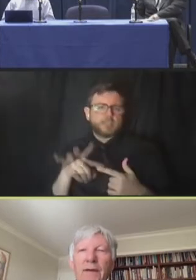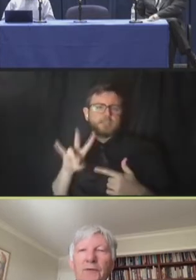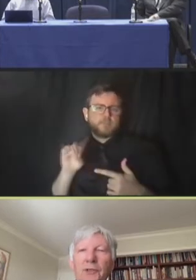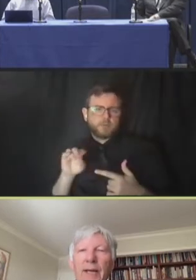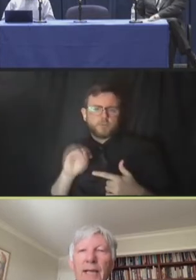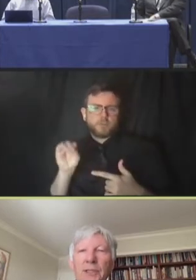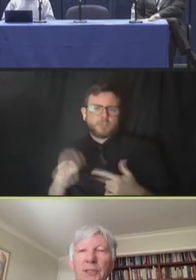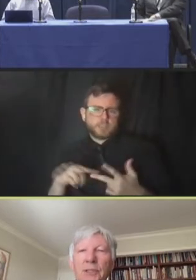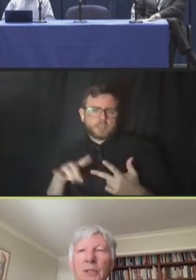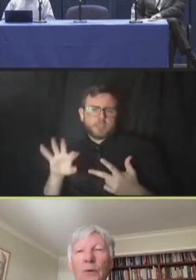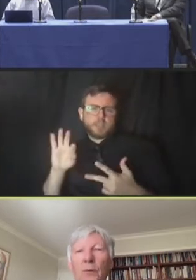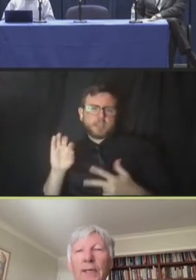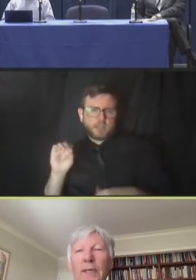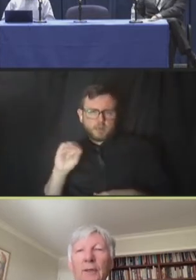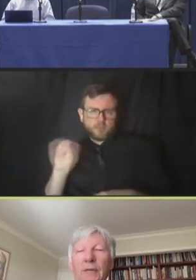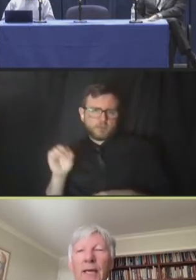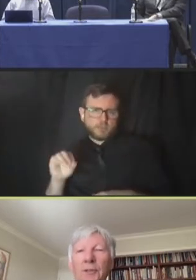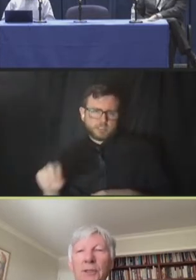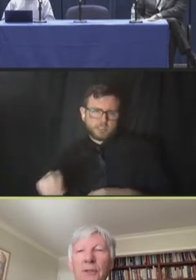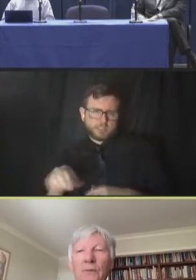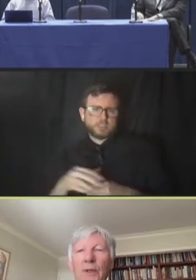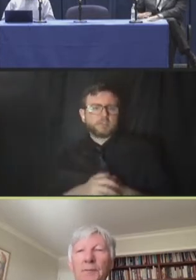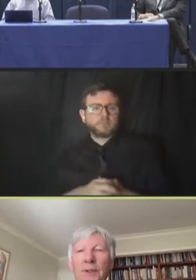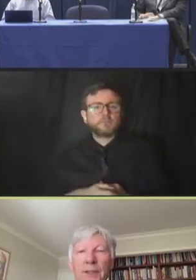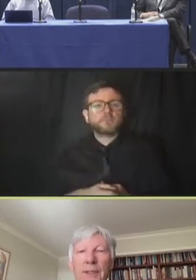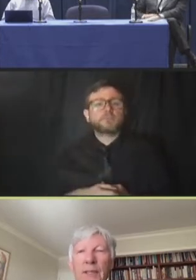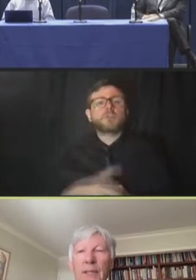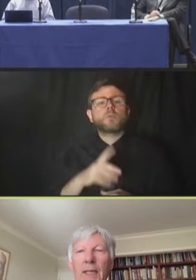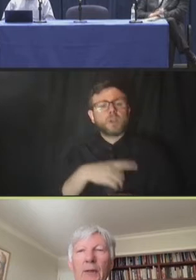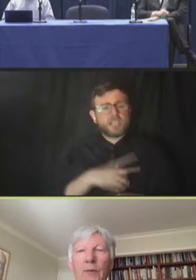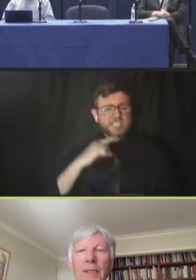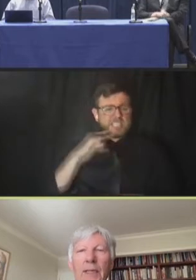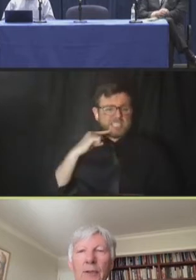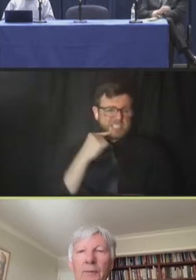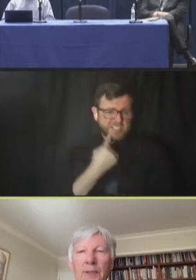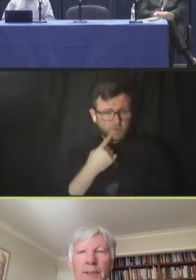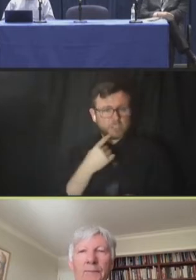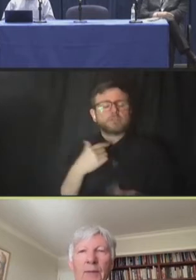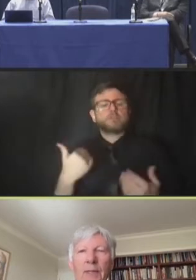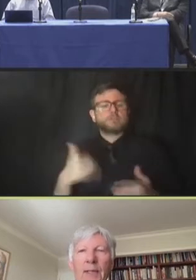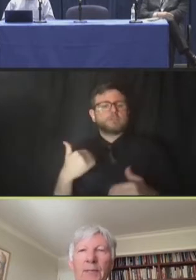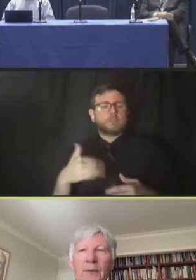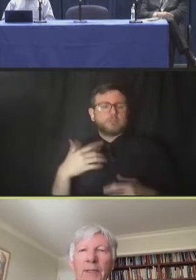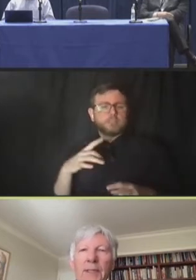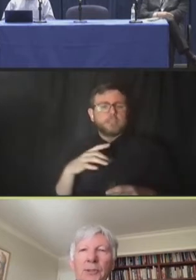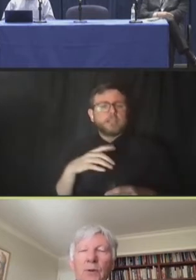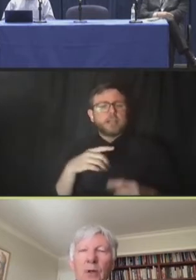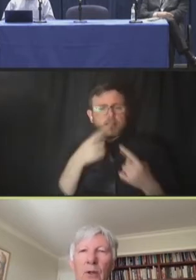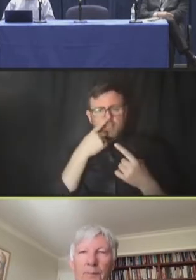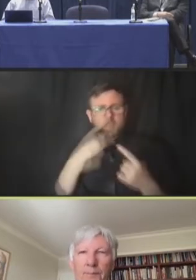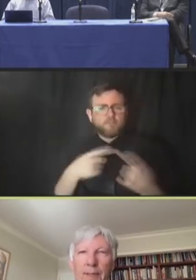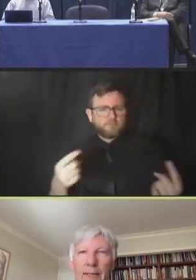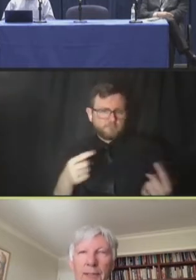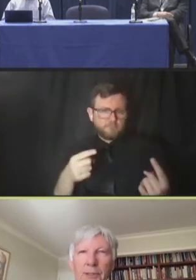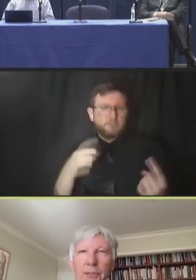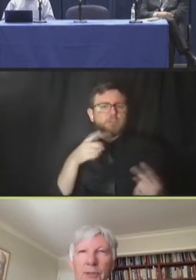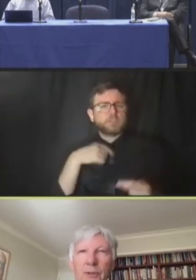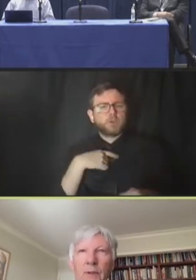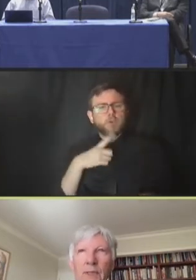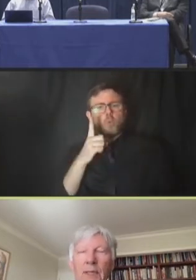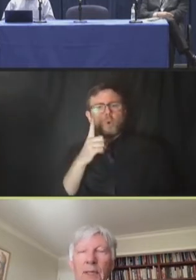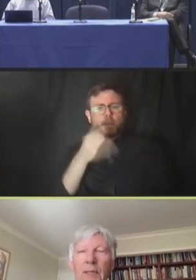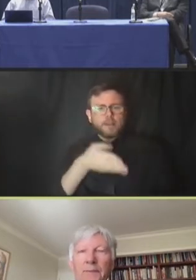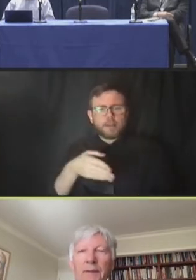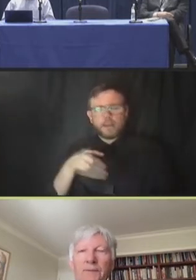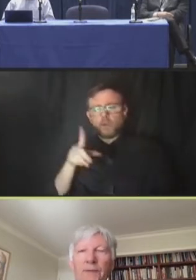severe adverse reactions, 1 in 100,000, 1 in a million, and 1 in 100 million. And by the way, these were all pegged